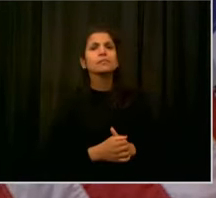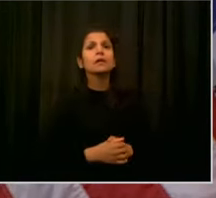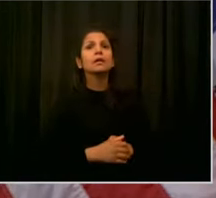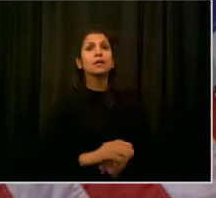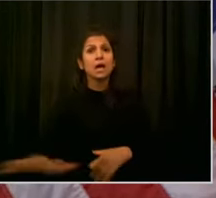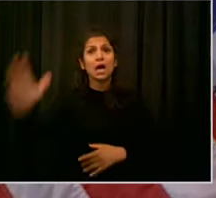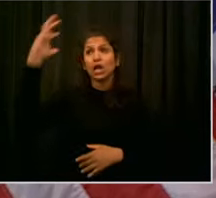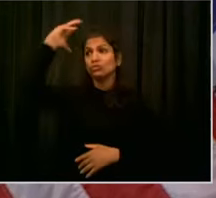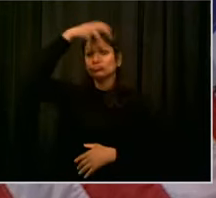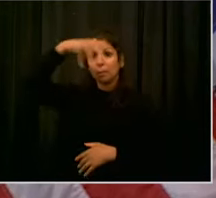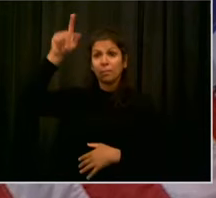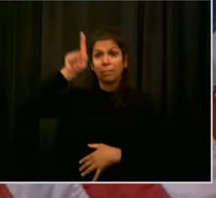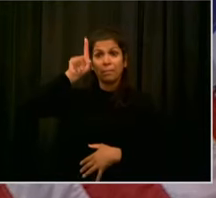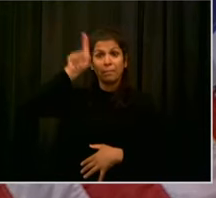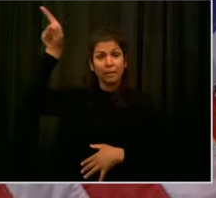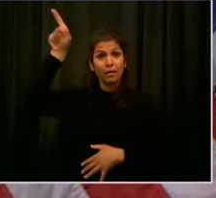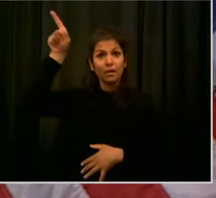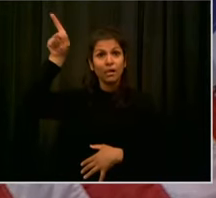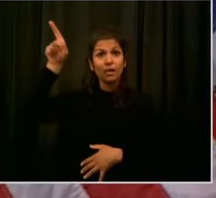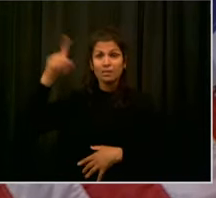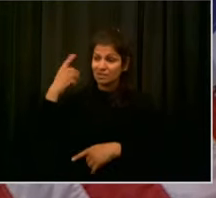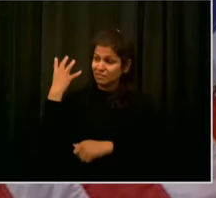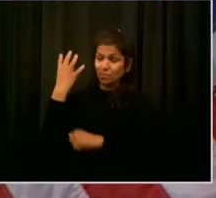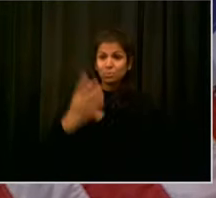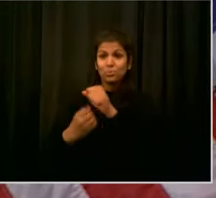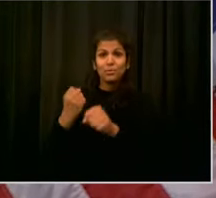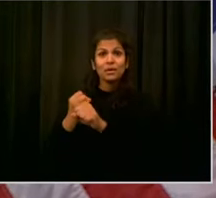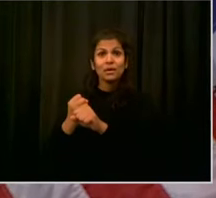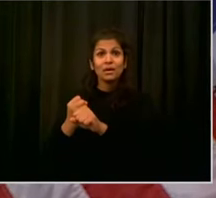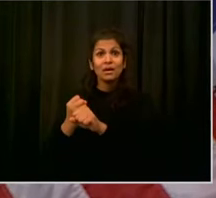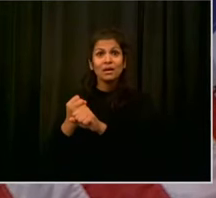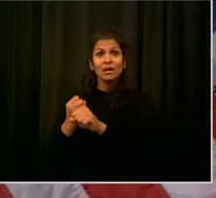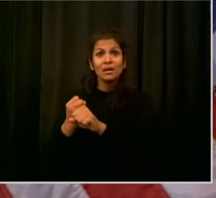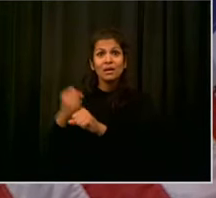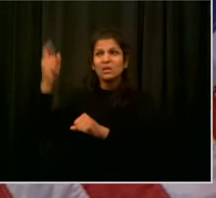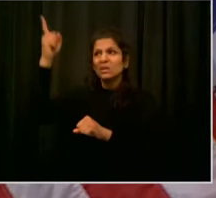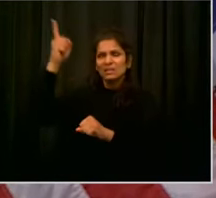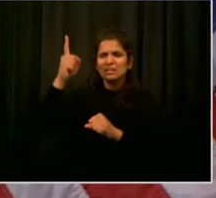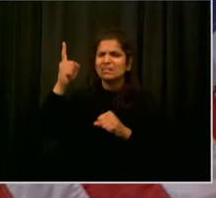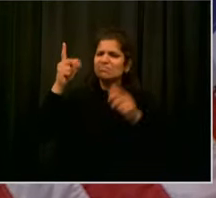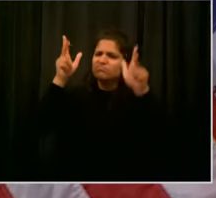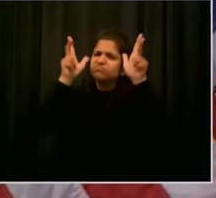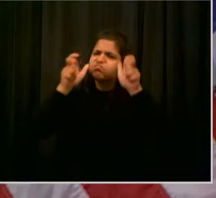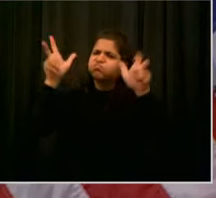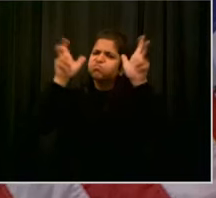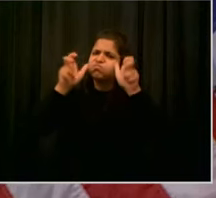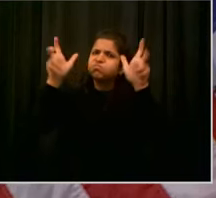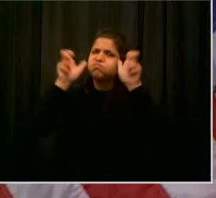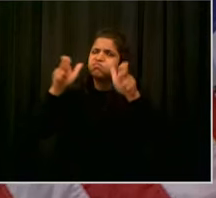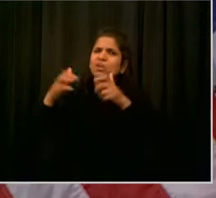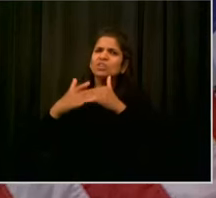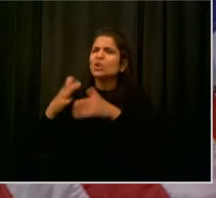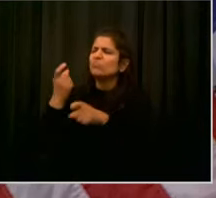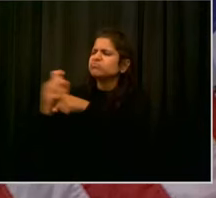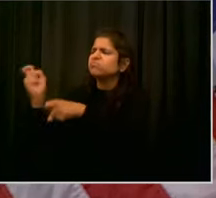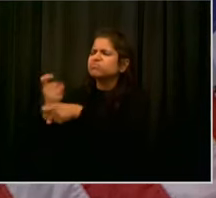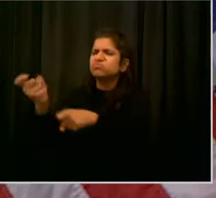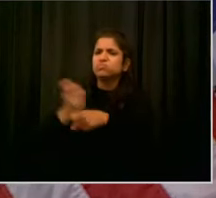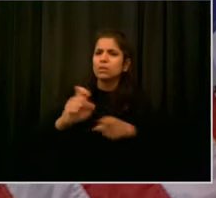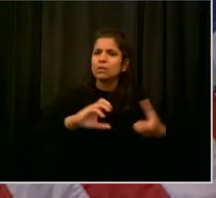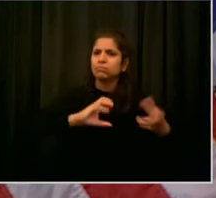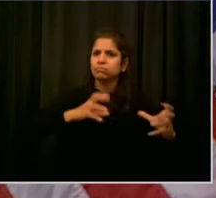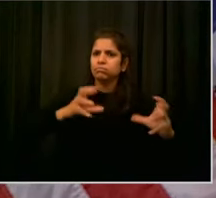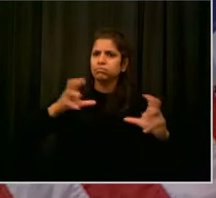We could have used compassion. He gave us none. We could have used a president who took charge in the coronavirus moment. He